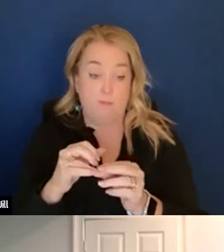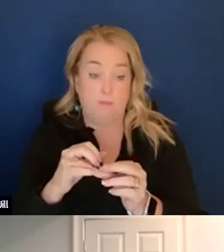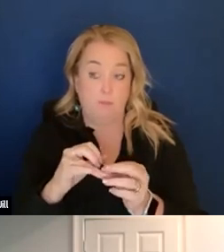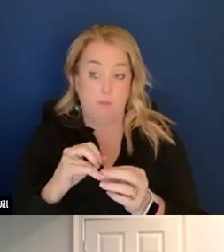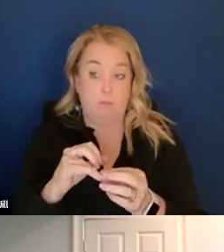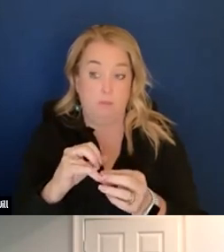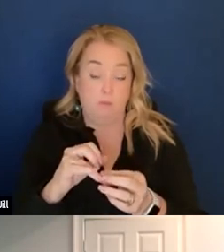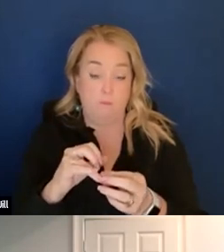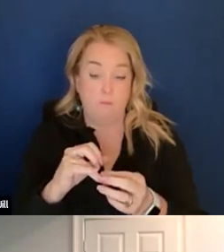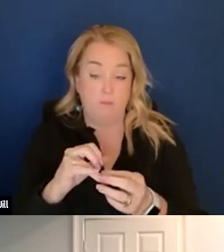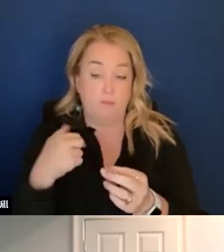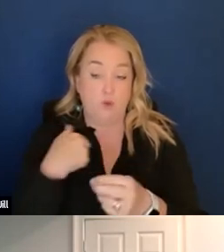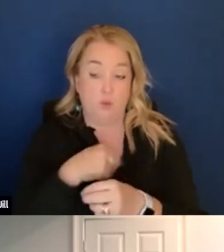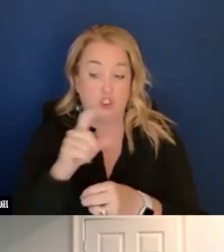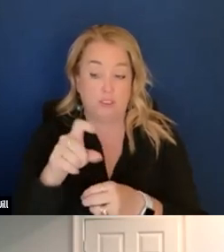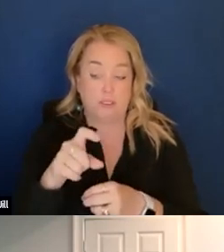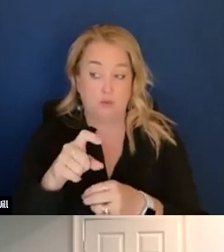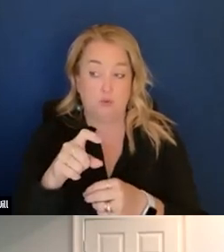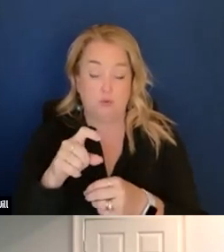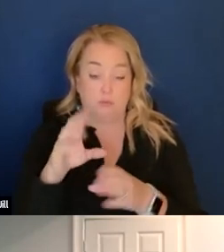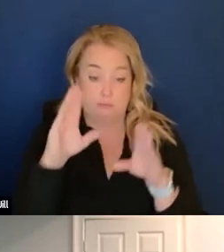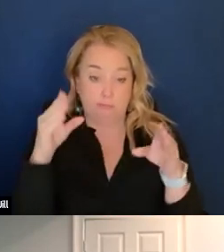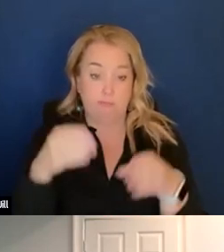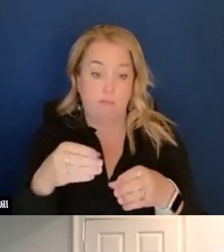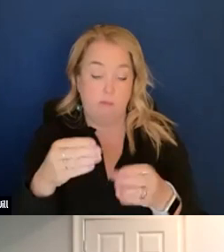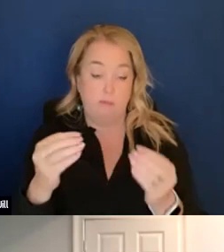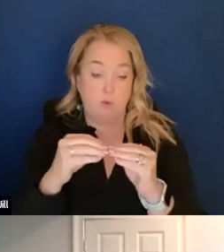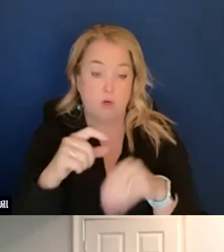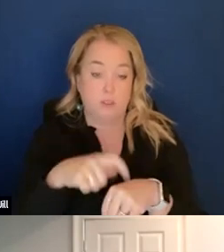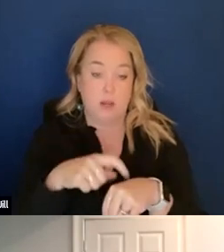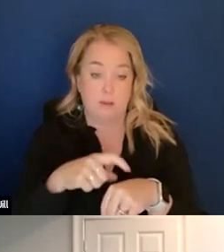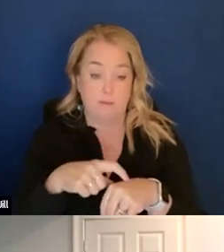So I think we just need to spend a little more time